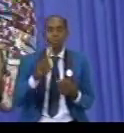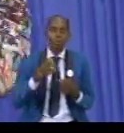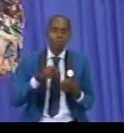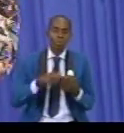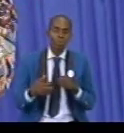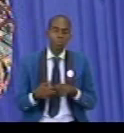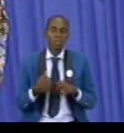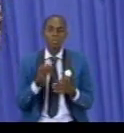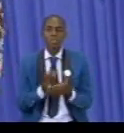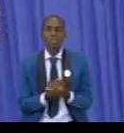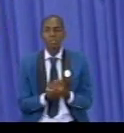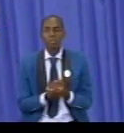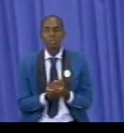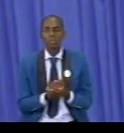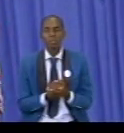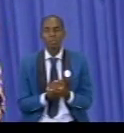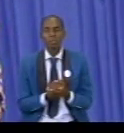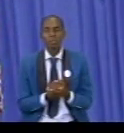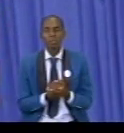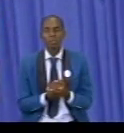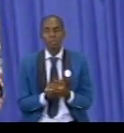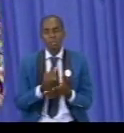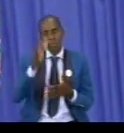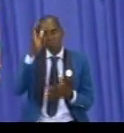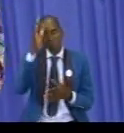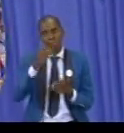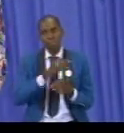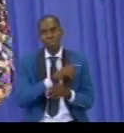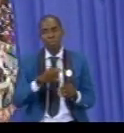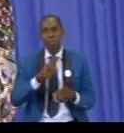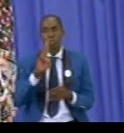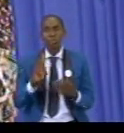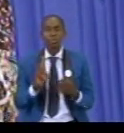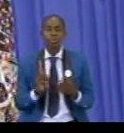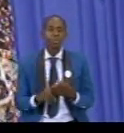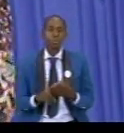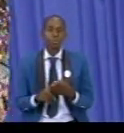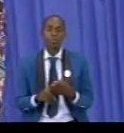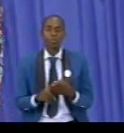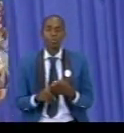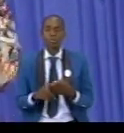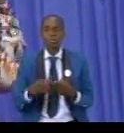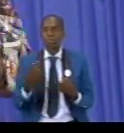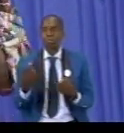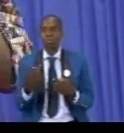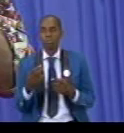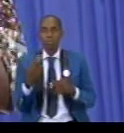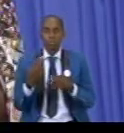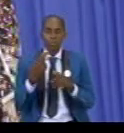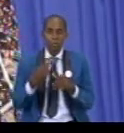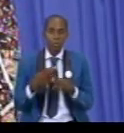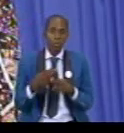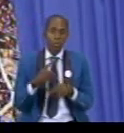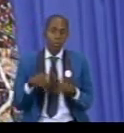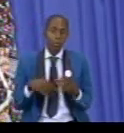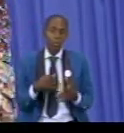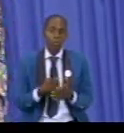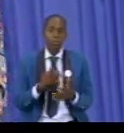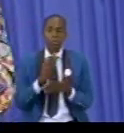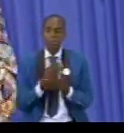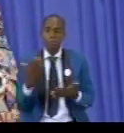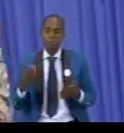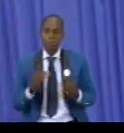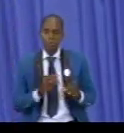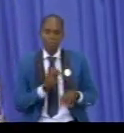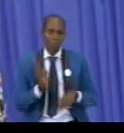that Baba used to mention. A snake-like object usually move in my body. So